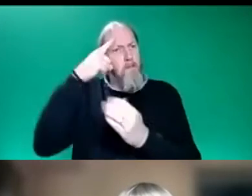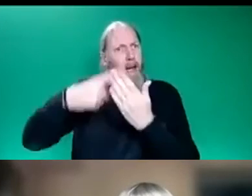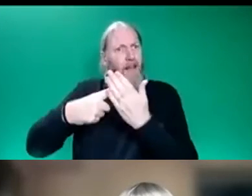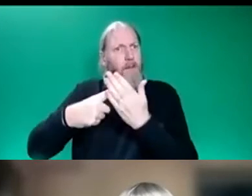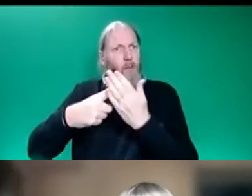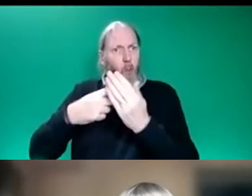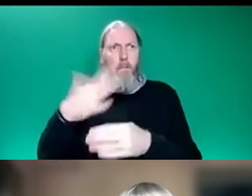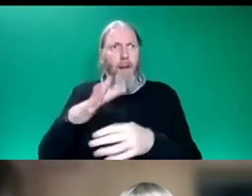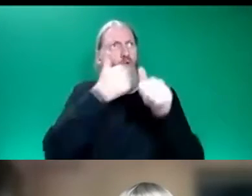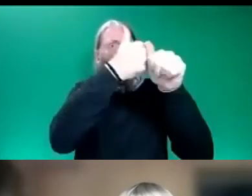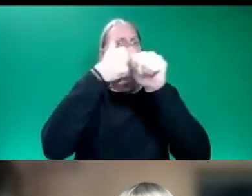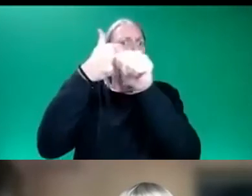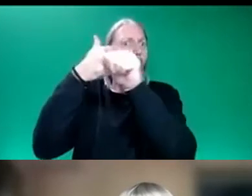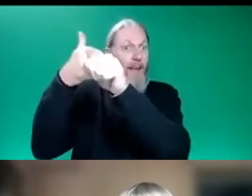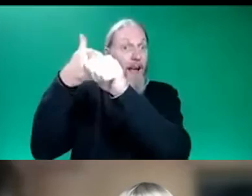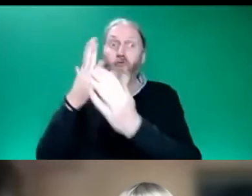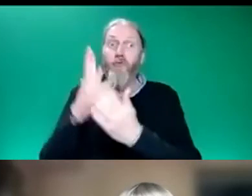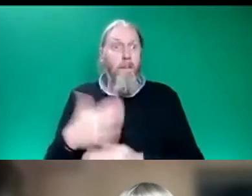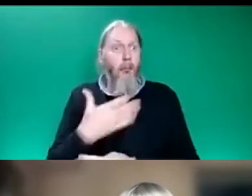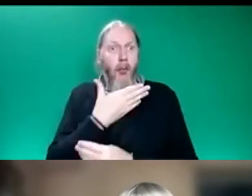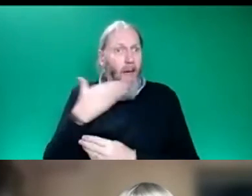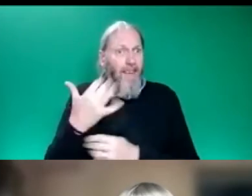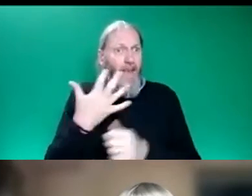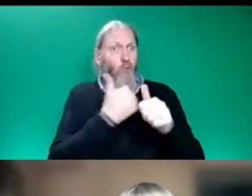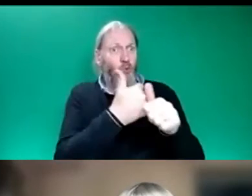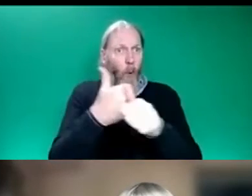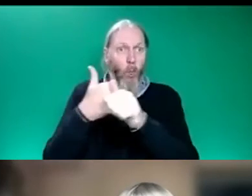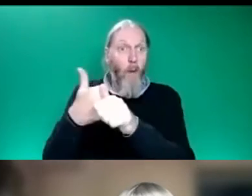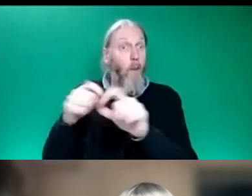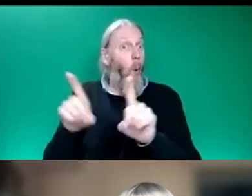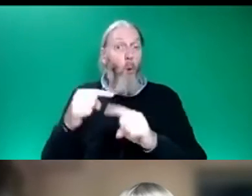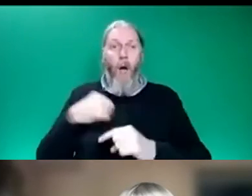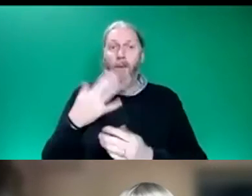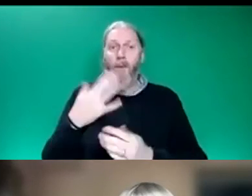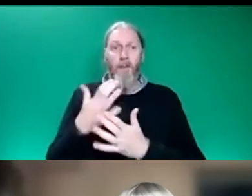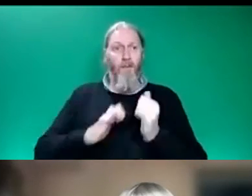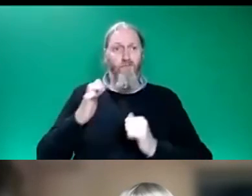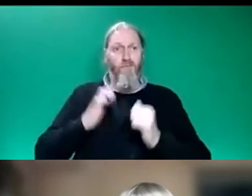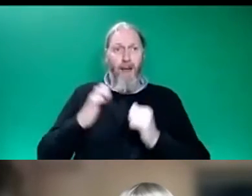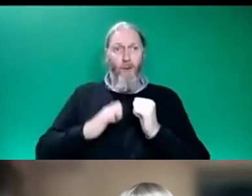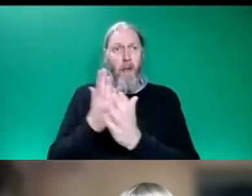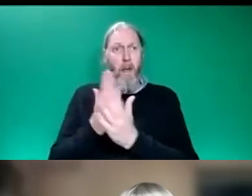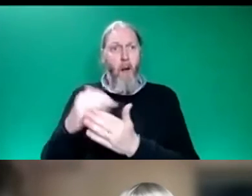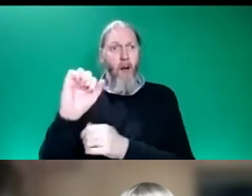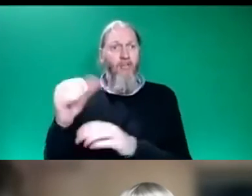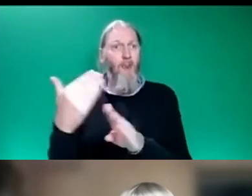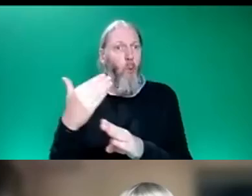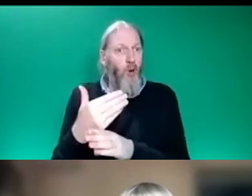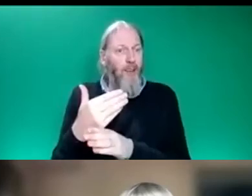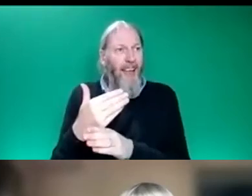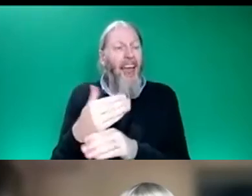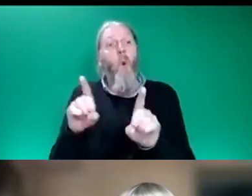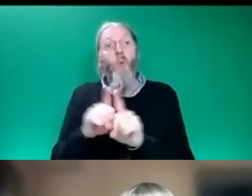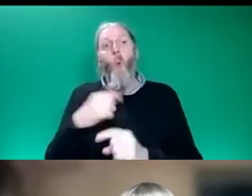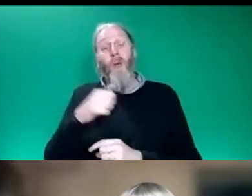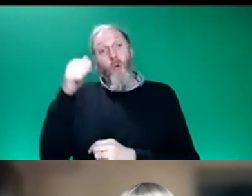also been really very much a piece of work that we've been very proud to be a part of, but also recognise a real kind of need for more work across gender